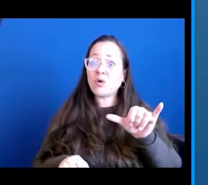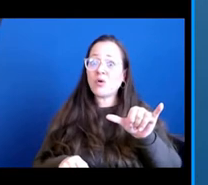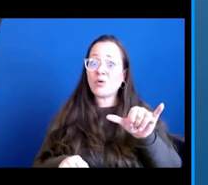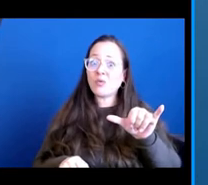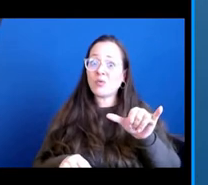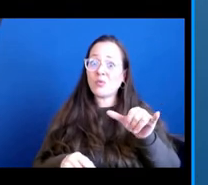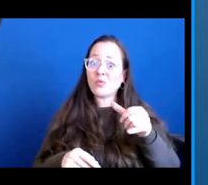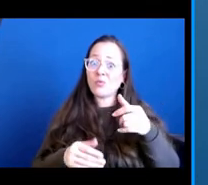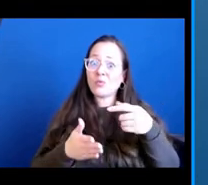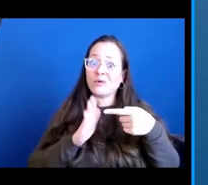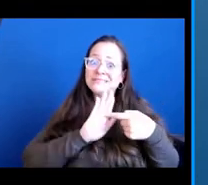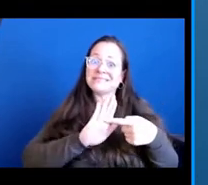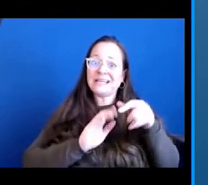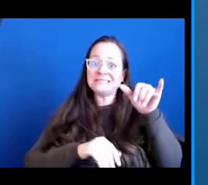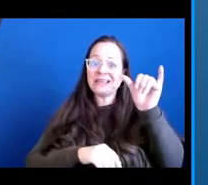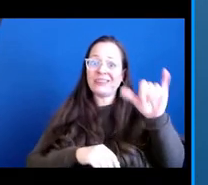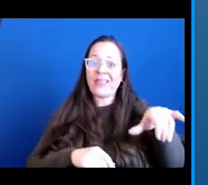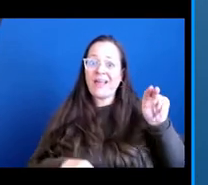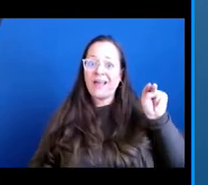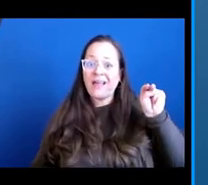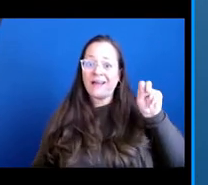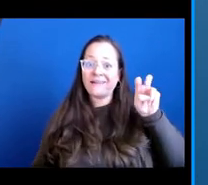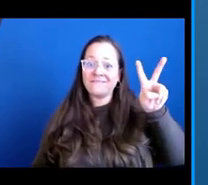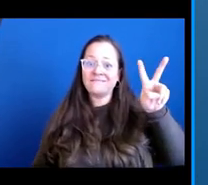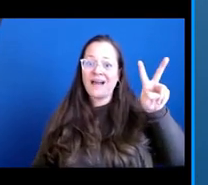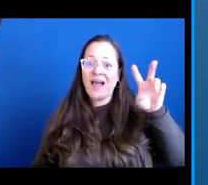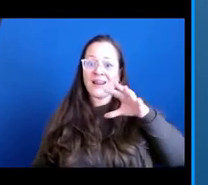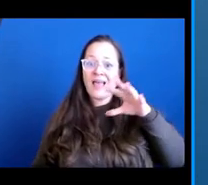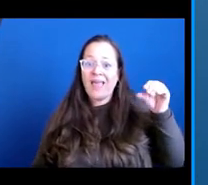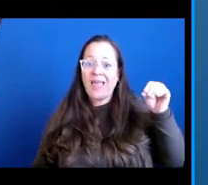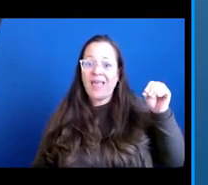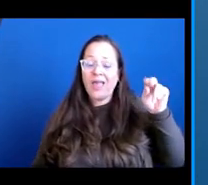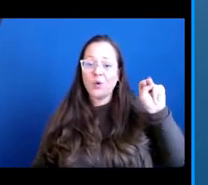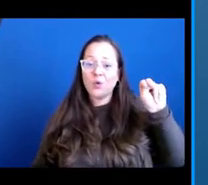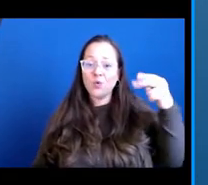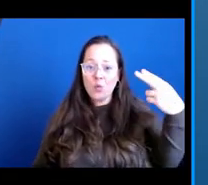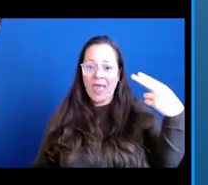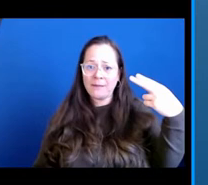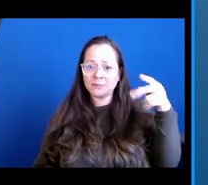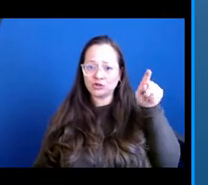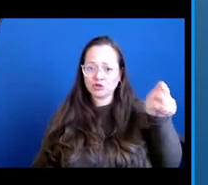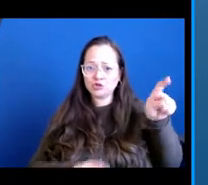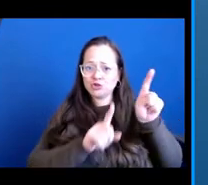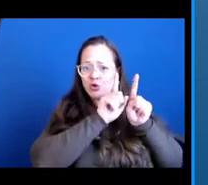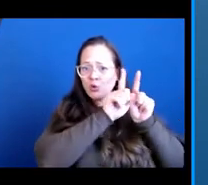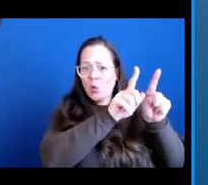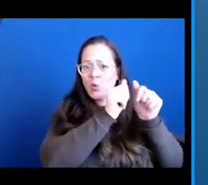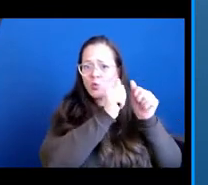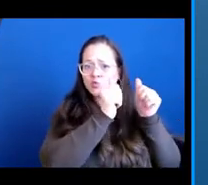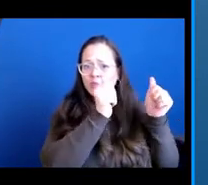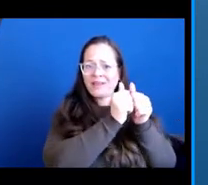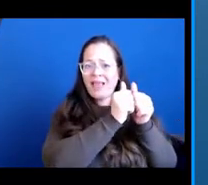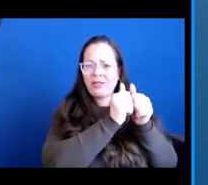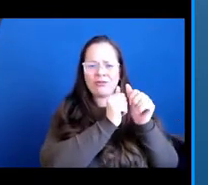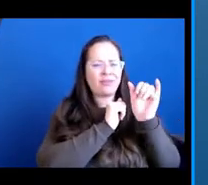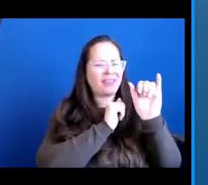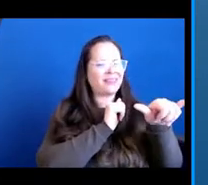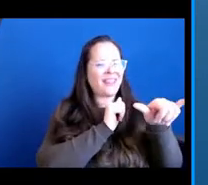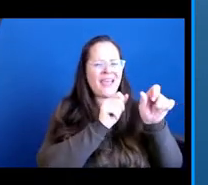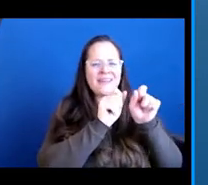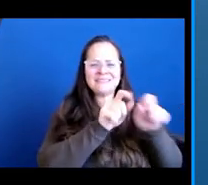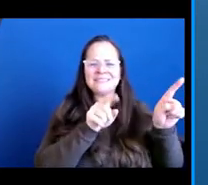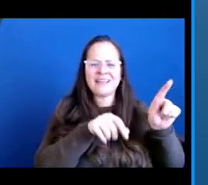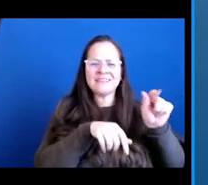and New Hampshire should go together it sends another important message